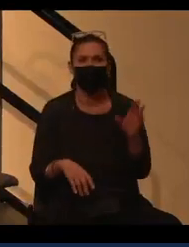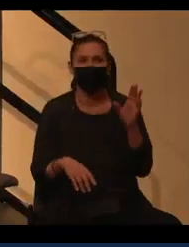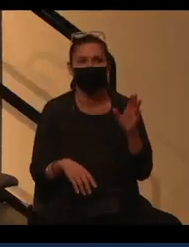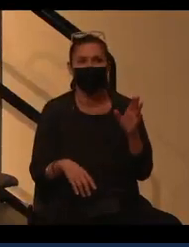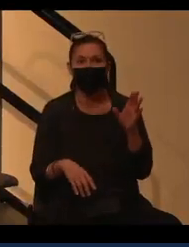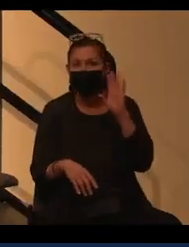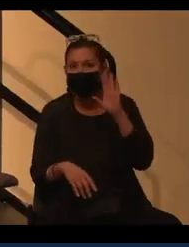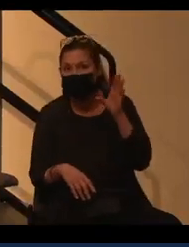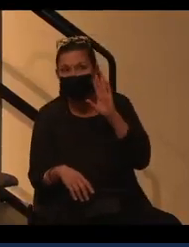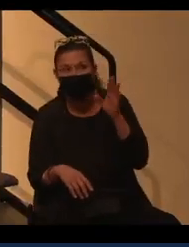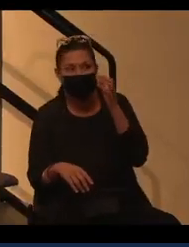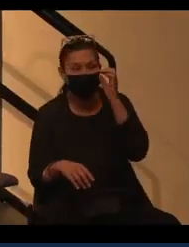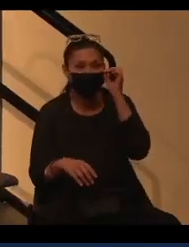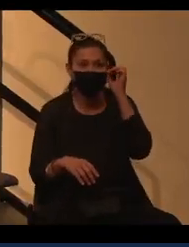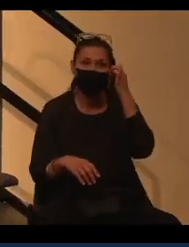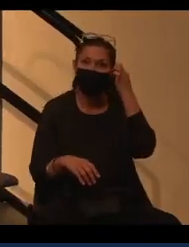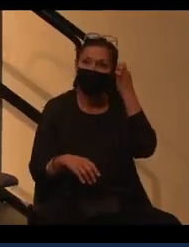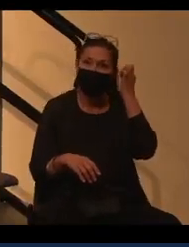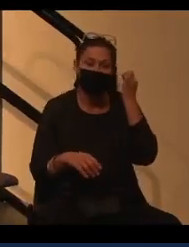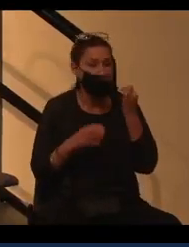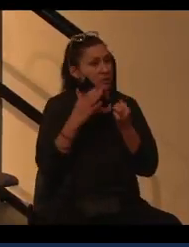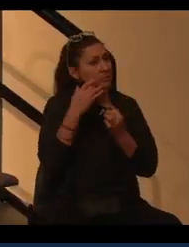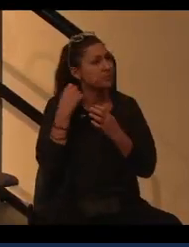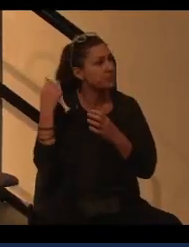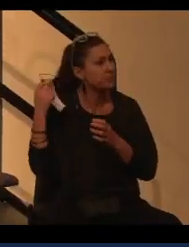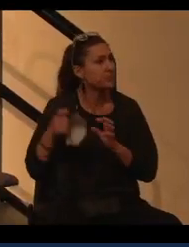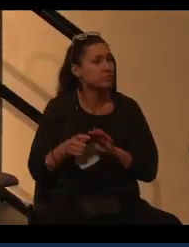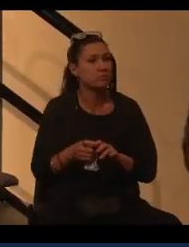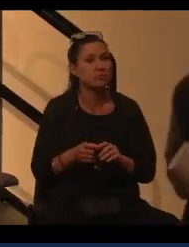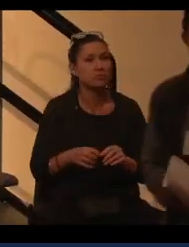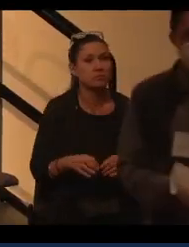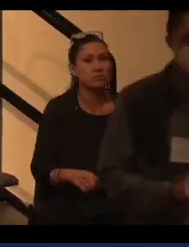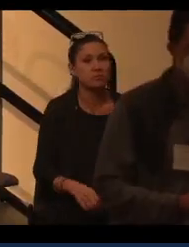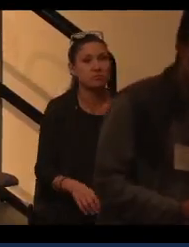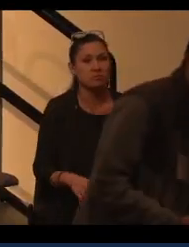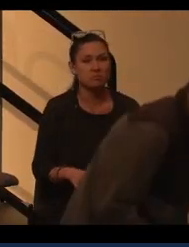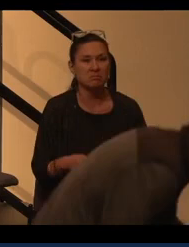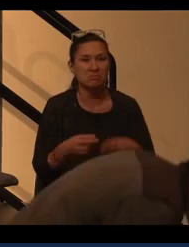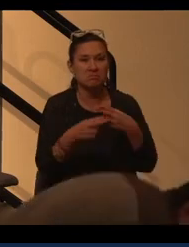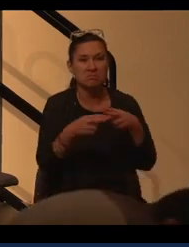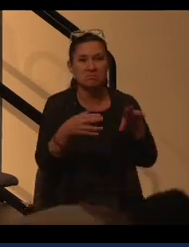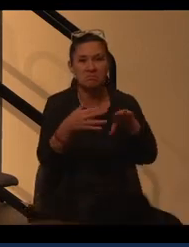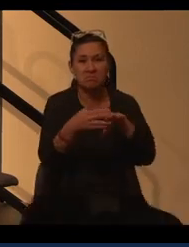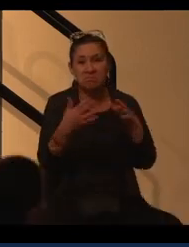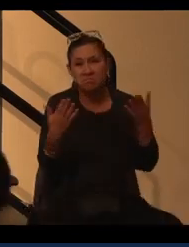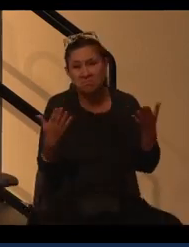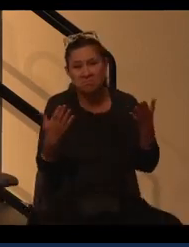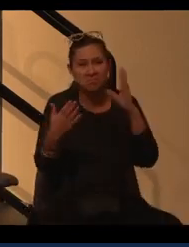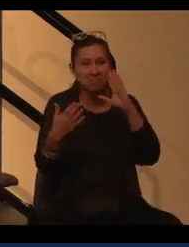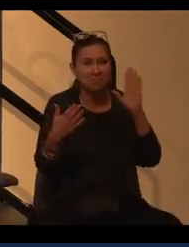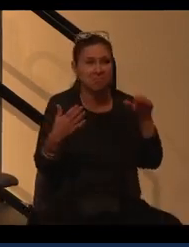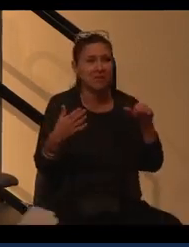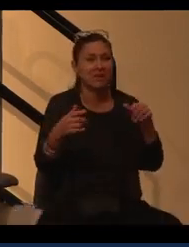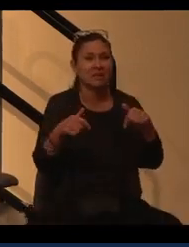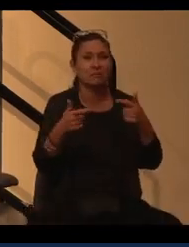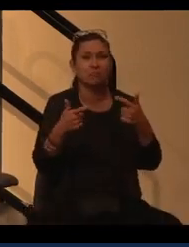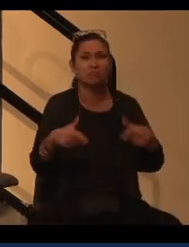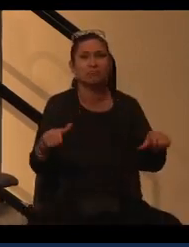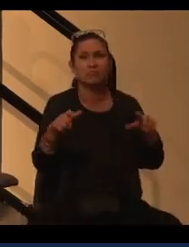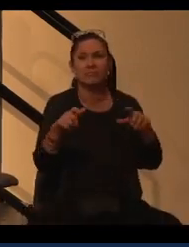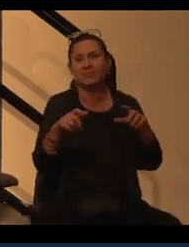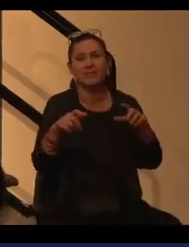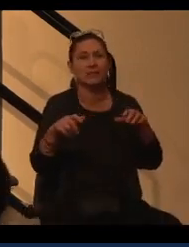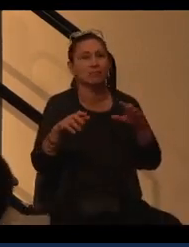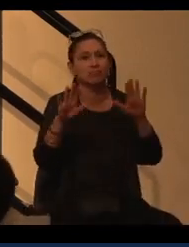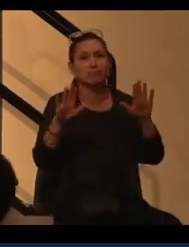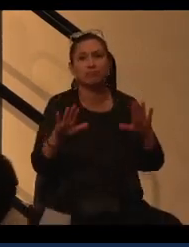Some folks are probably trickling in from their break. It was a very short break. As you know, with any great symposium,